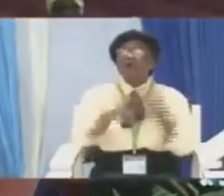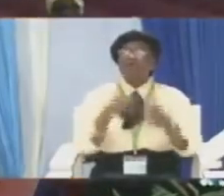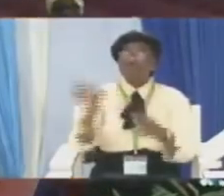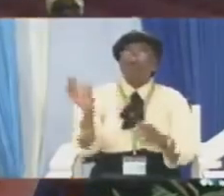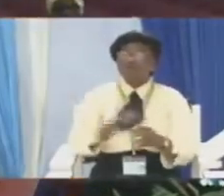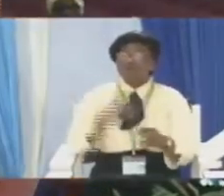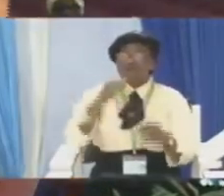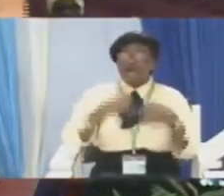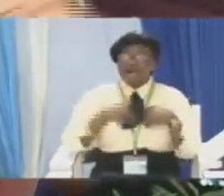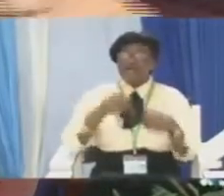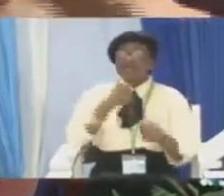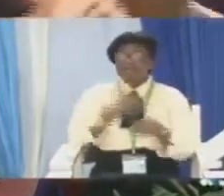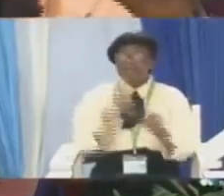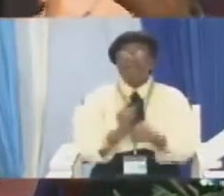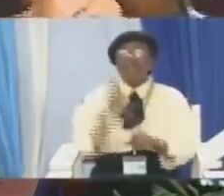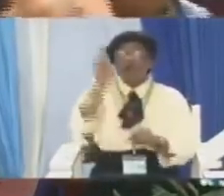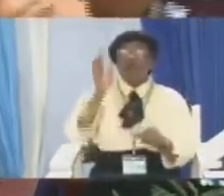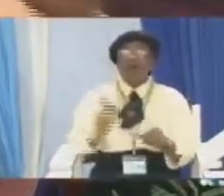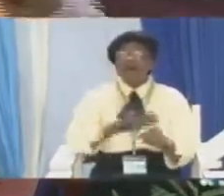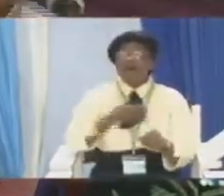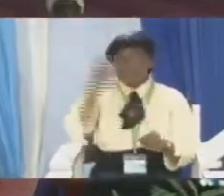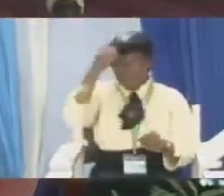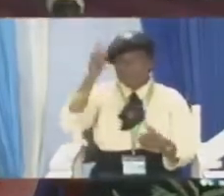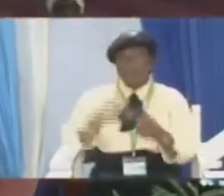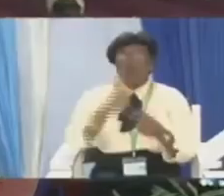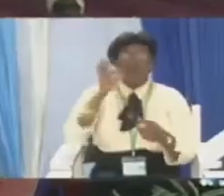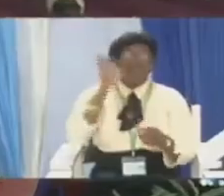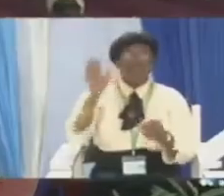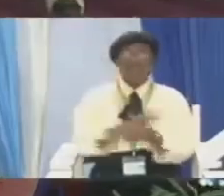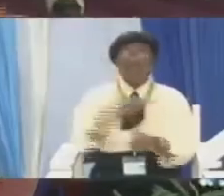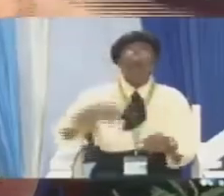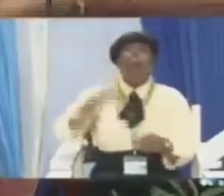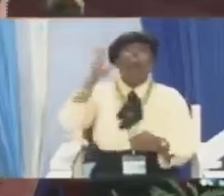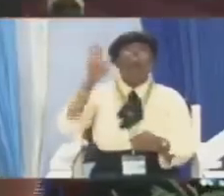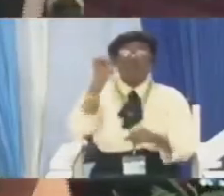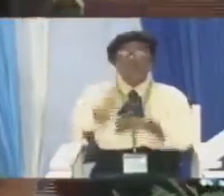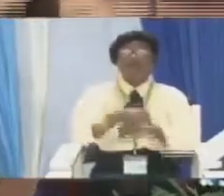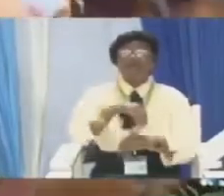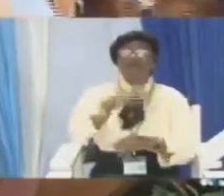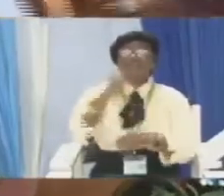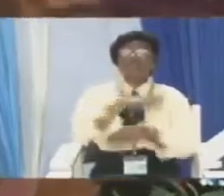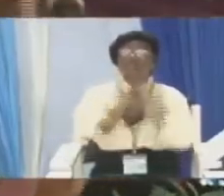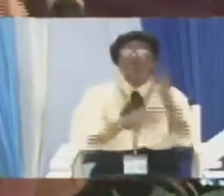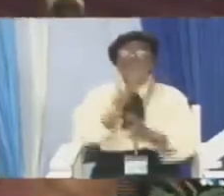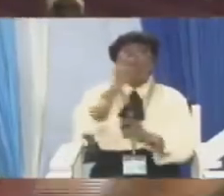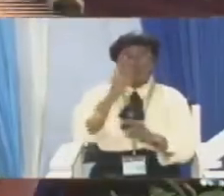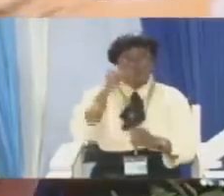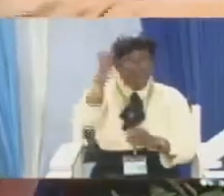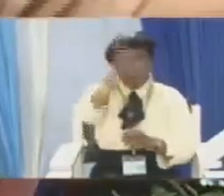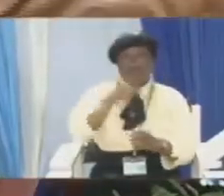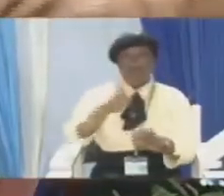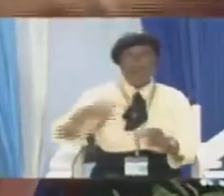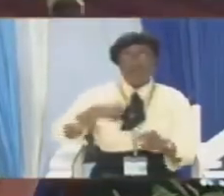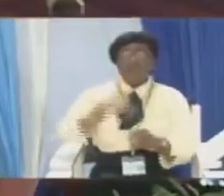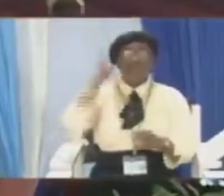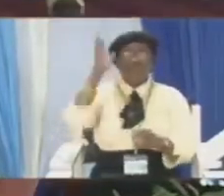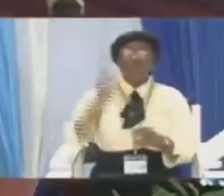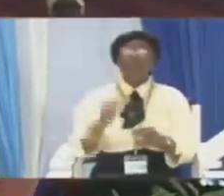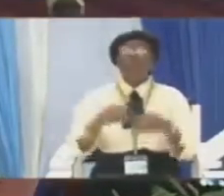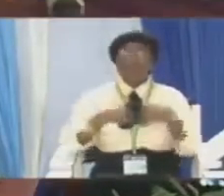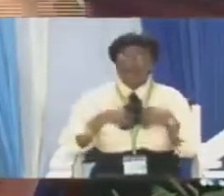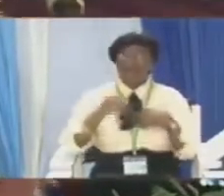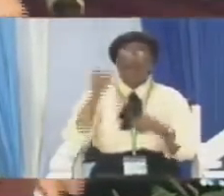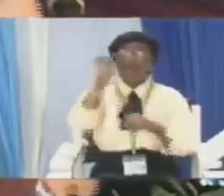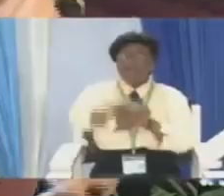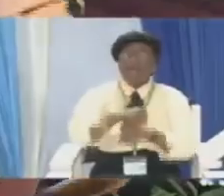our mind to be fruitful, we would have conquered the whole of Africa. We would have conquered the world for God. We would have conquered the whole of